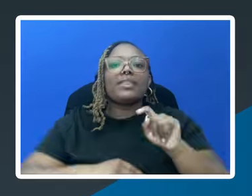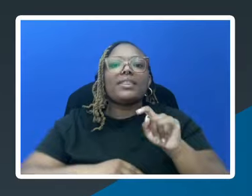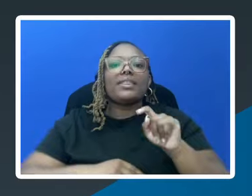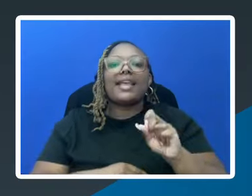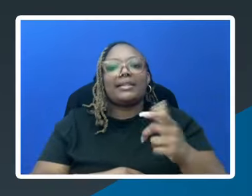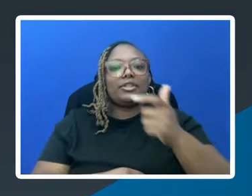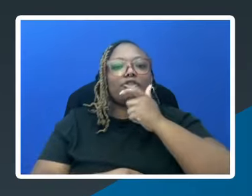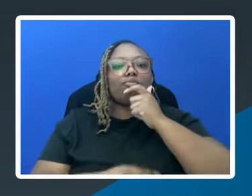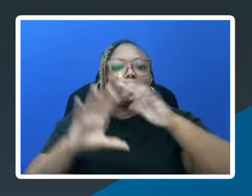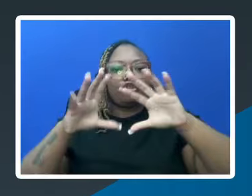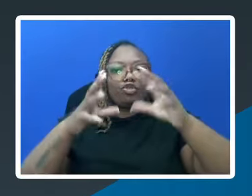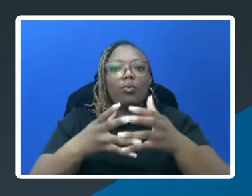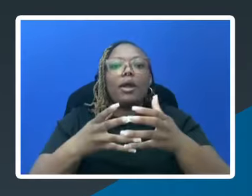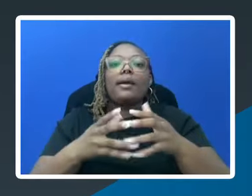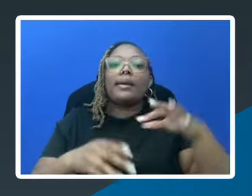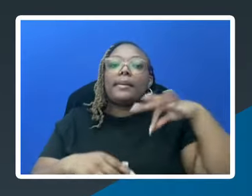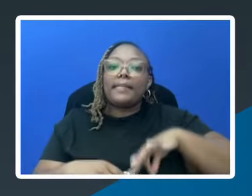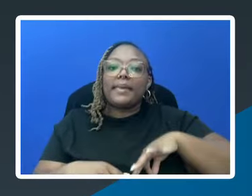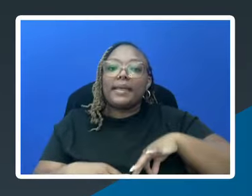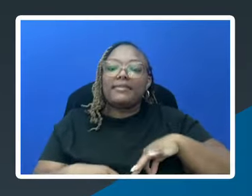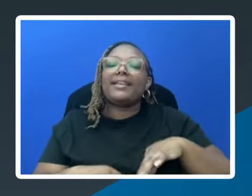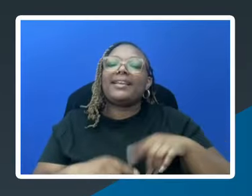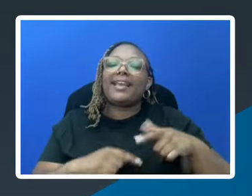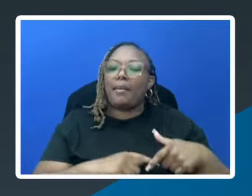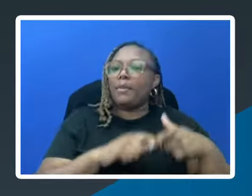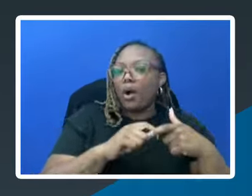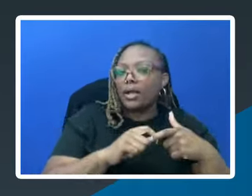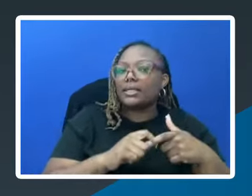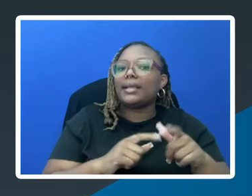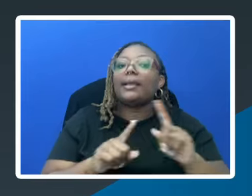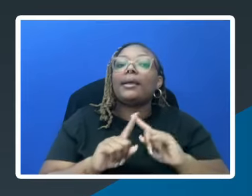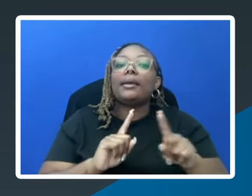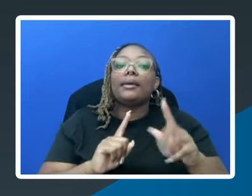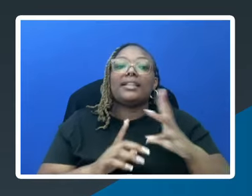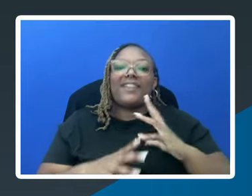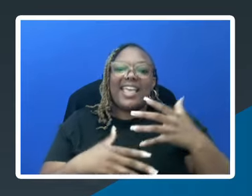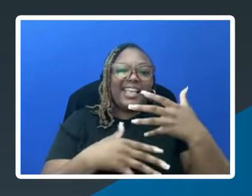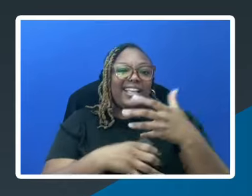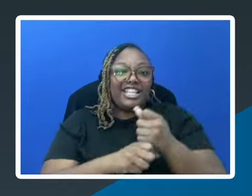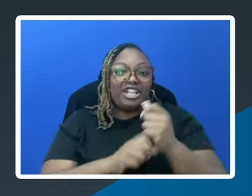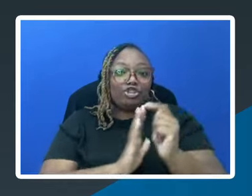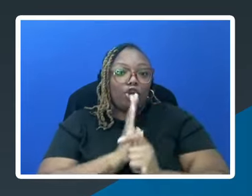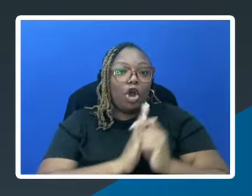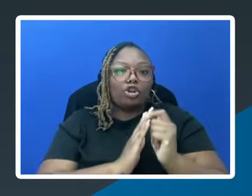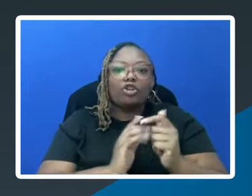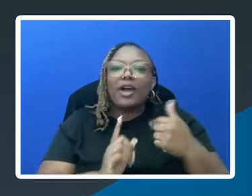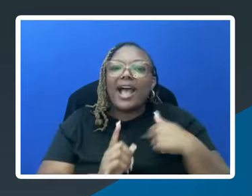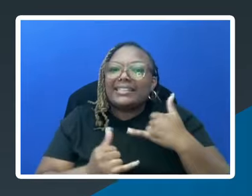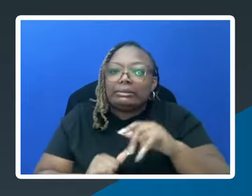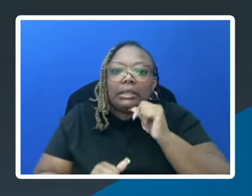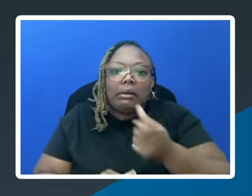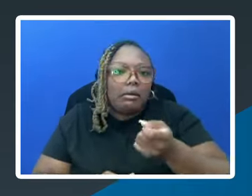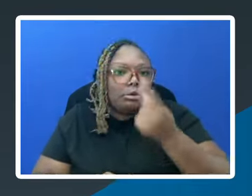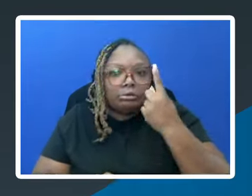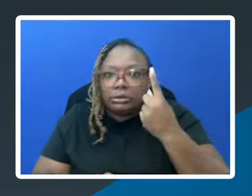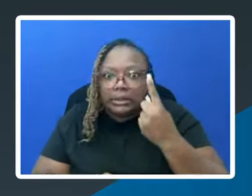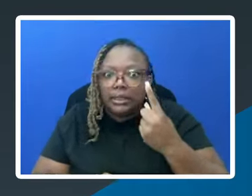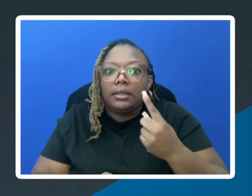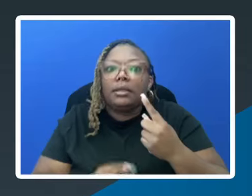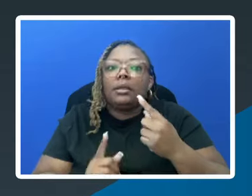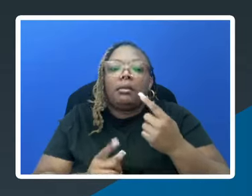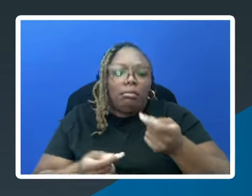benefiting from... I'm going to pause it there. It's fine. It condensed it. I still didn't totally understand what this was, so I reprompted it. And this time I said,